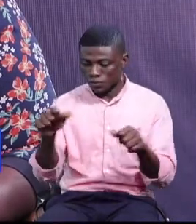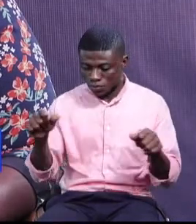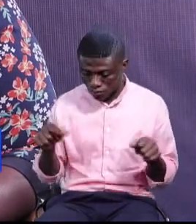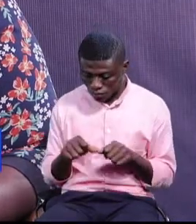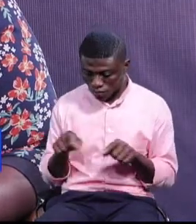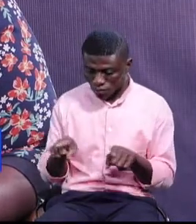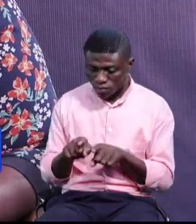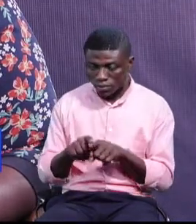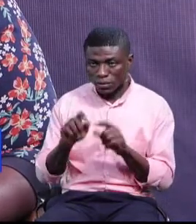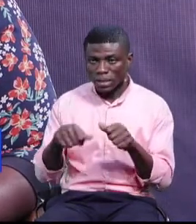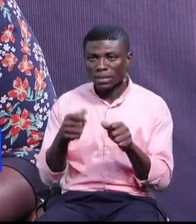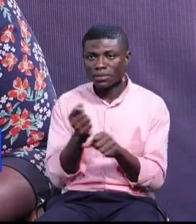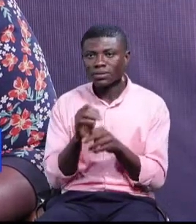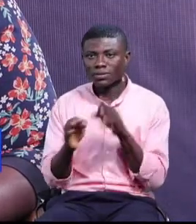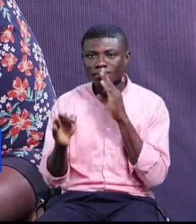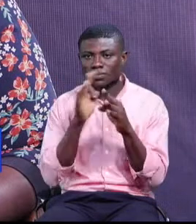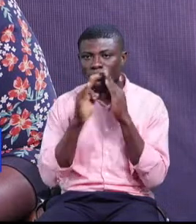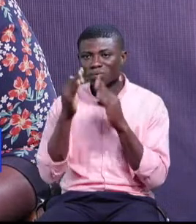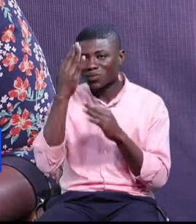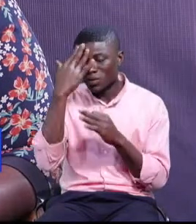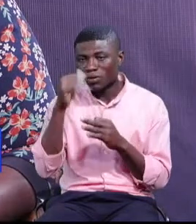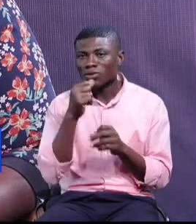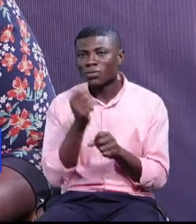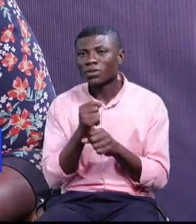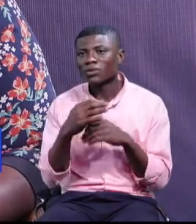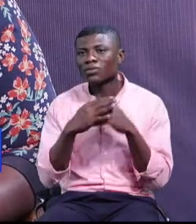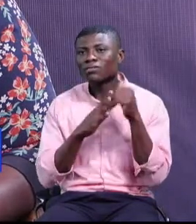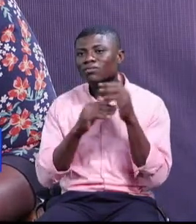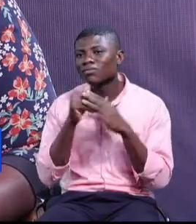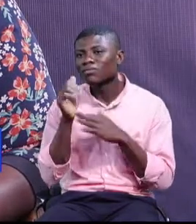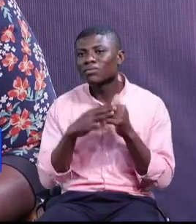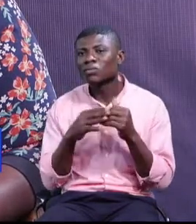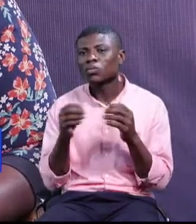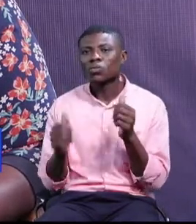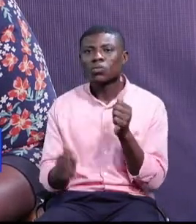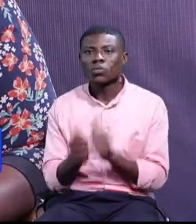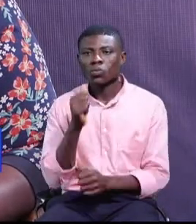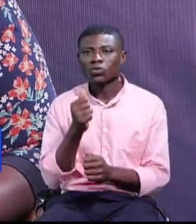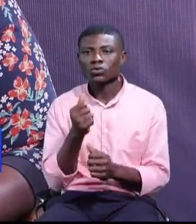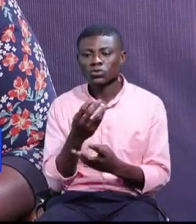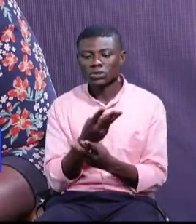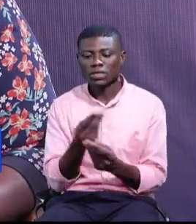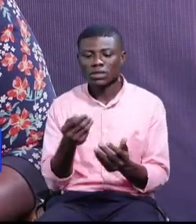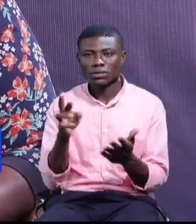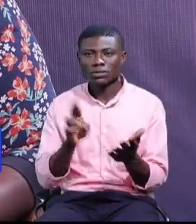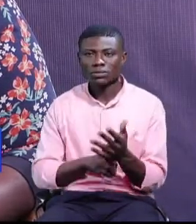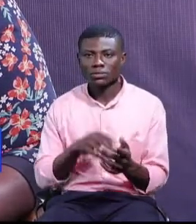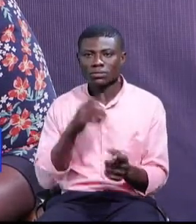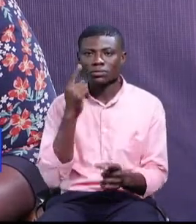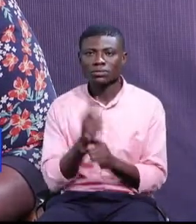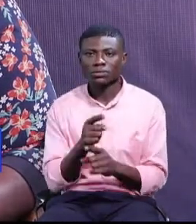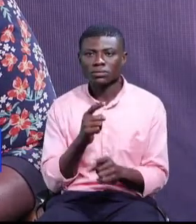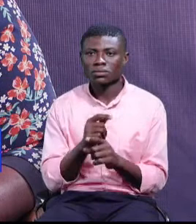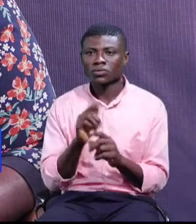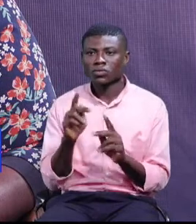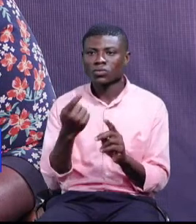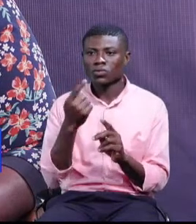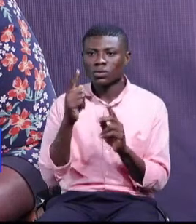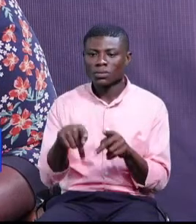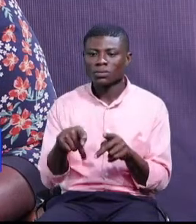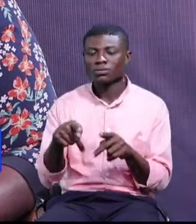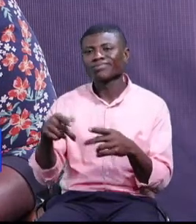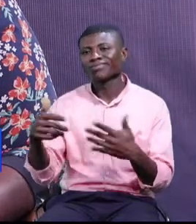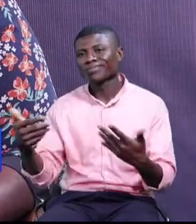also frustrate you, I mean, because most of the lands are not registered. They are either owned by a